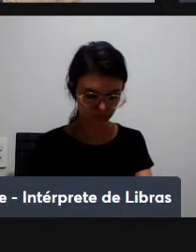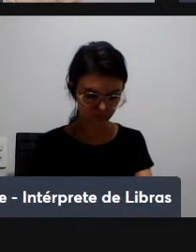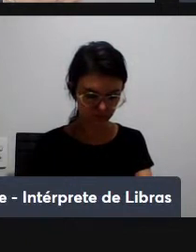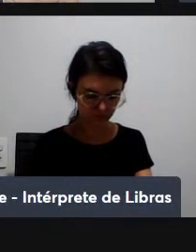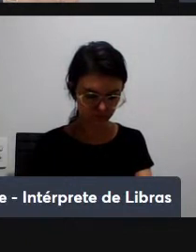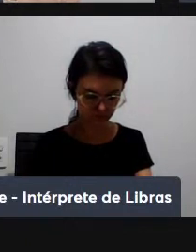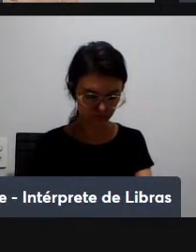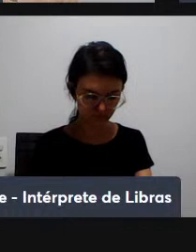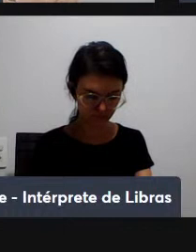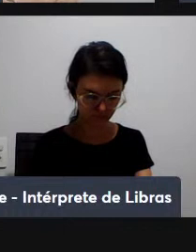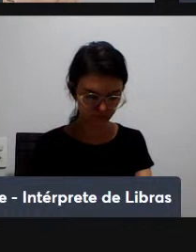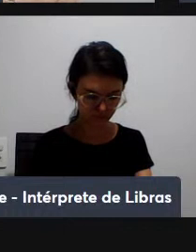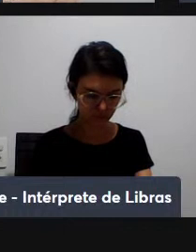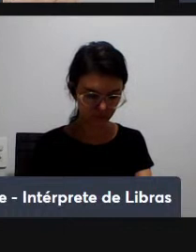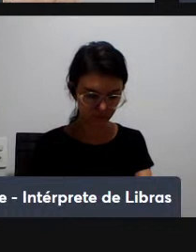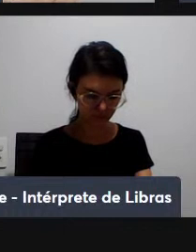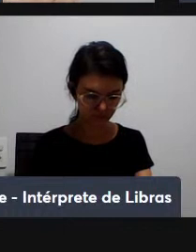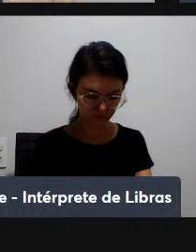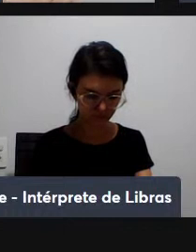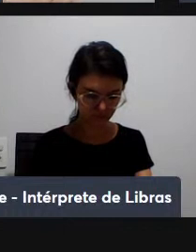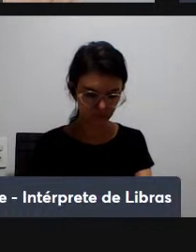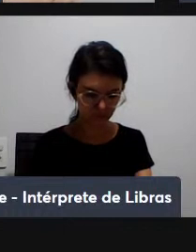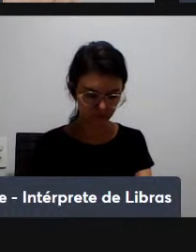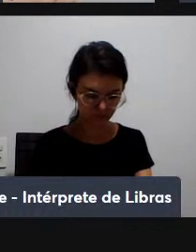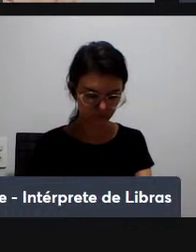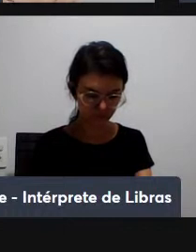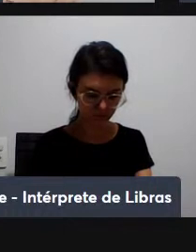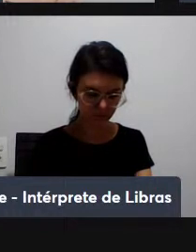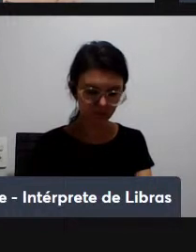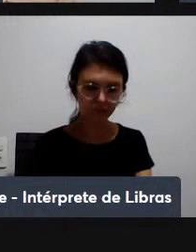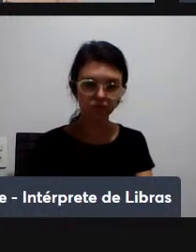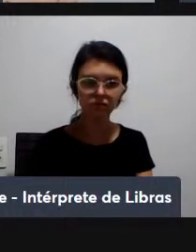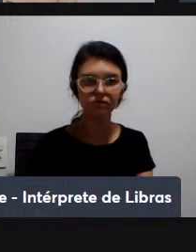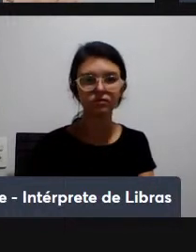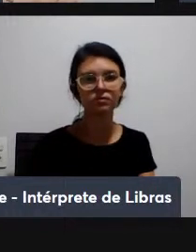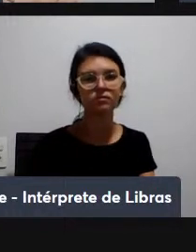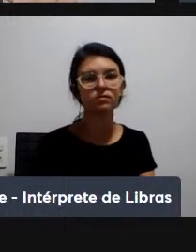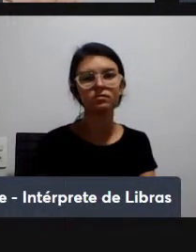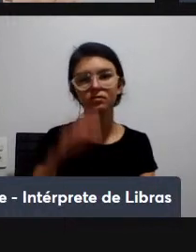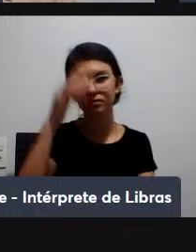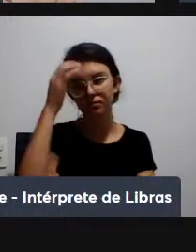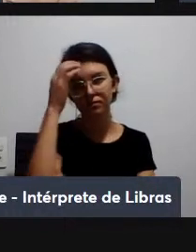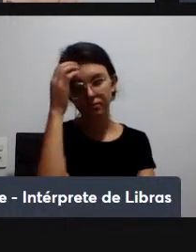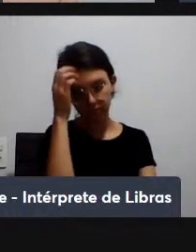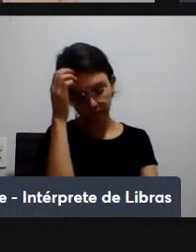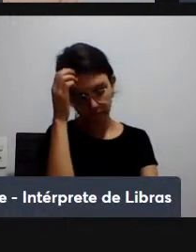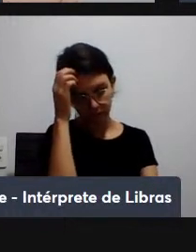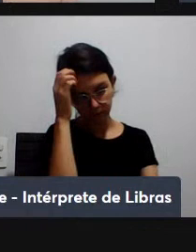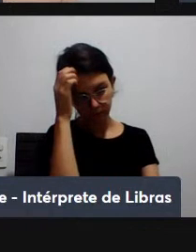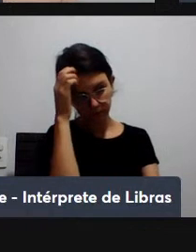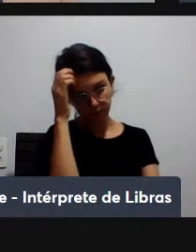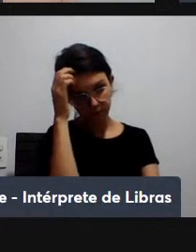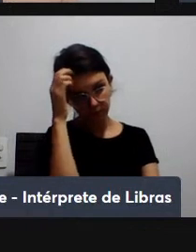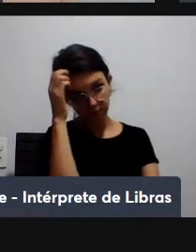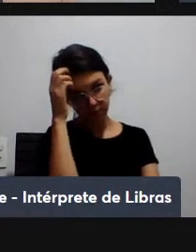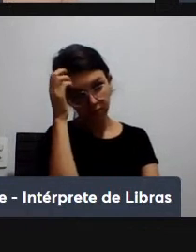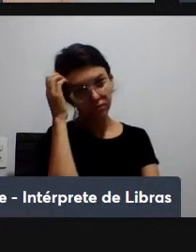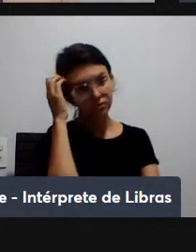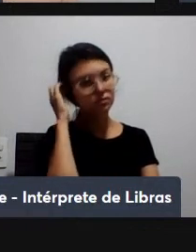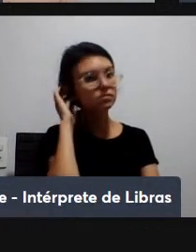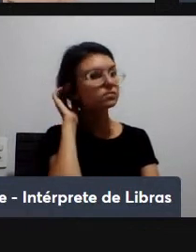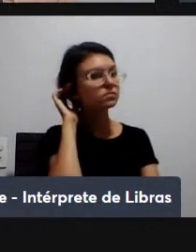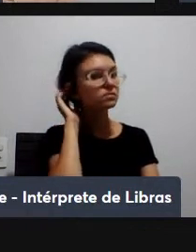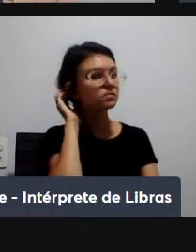very clearly. And it is a problem which has no quick solution at all.